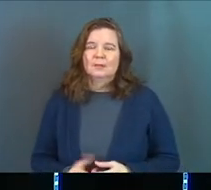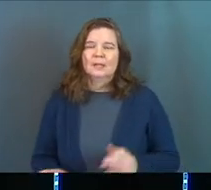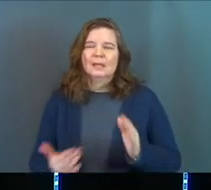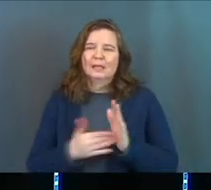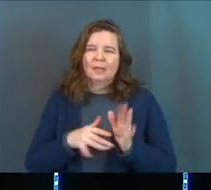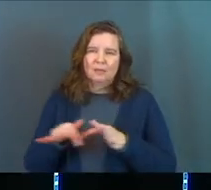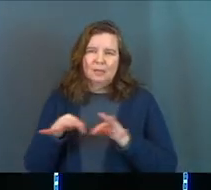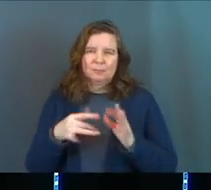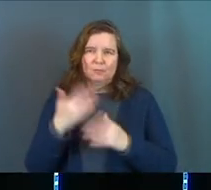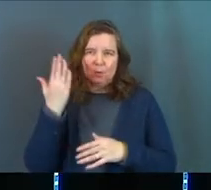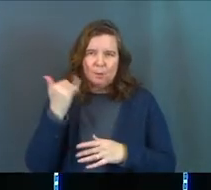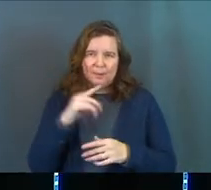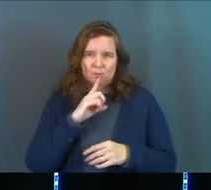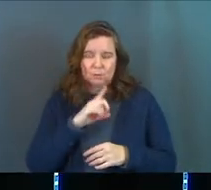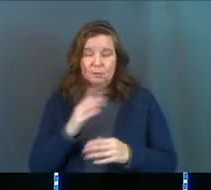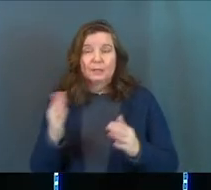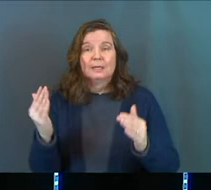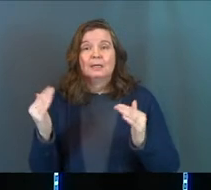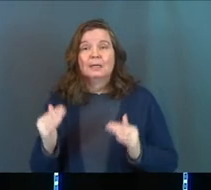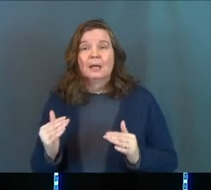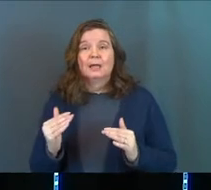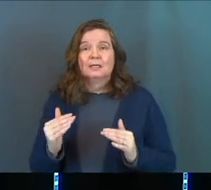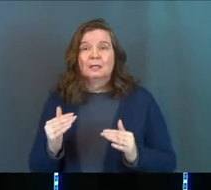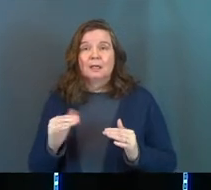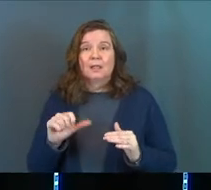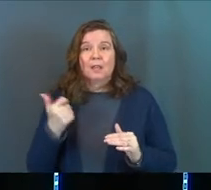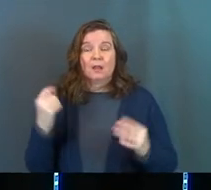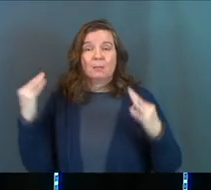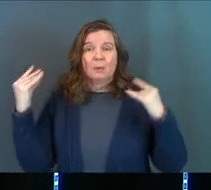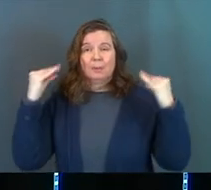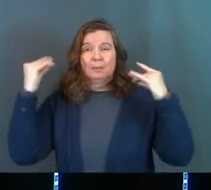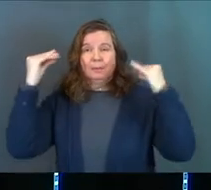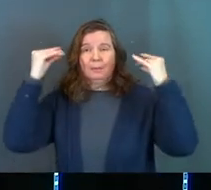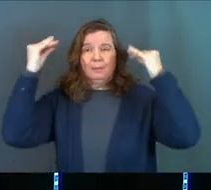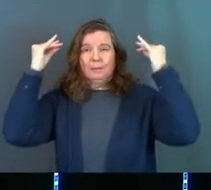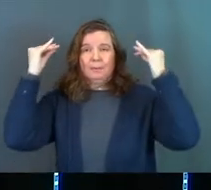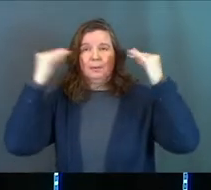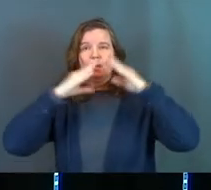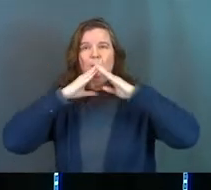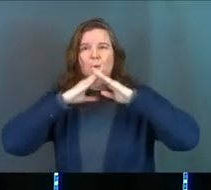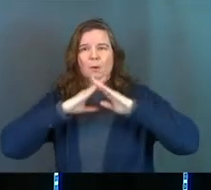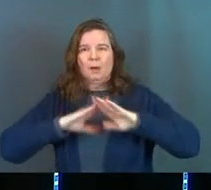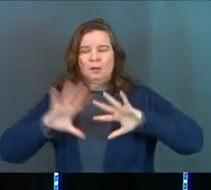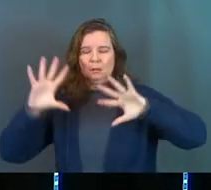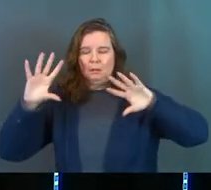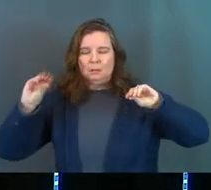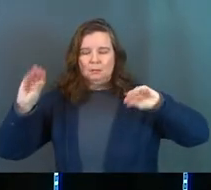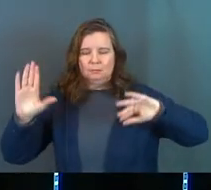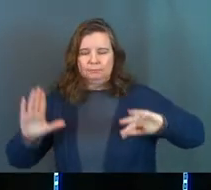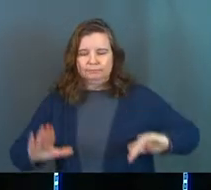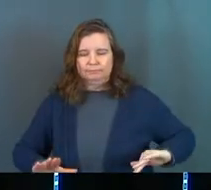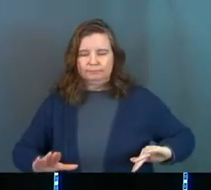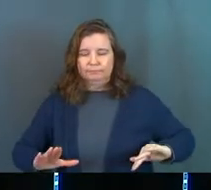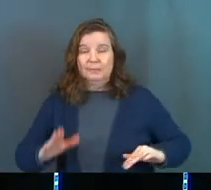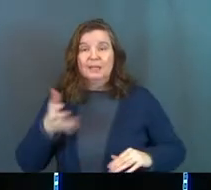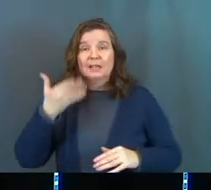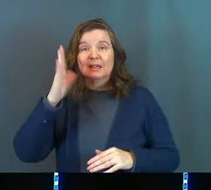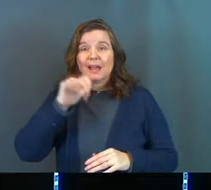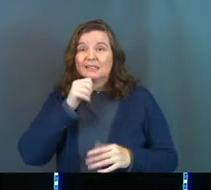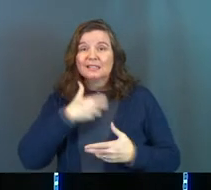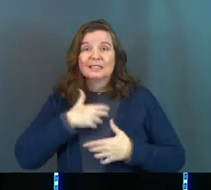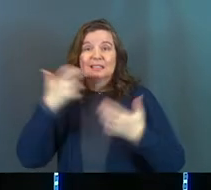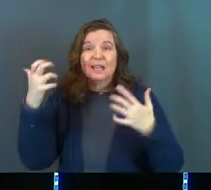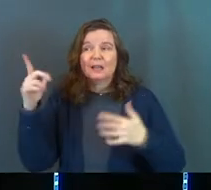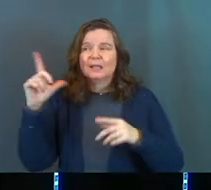There's explanation for why that's true. Next, quiet the competing voices. God doesn't yell, he whispers. It's just the way he